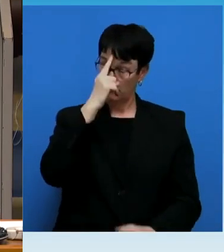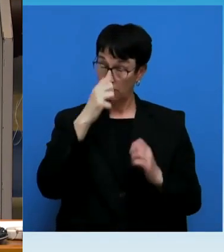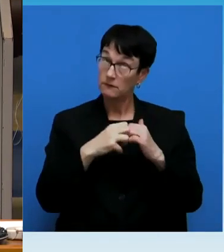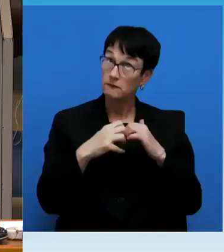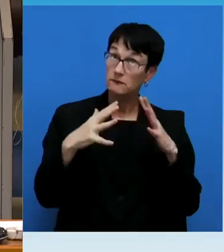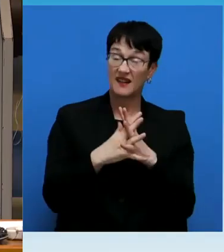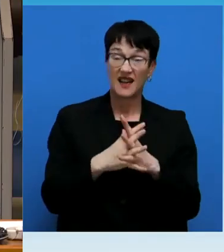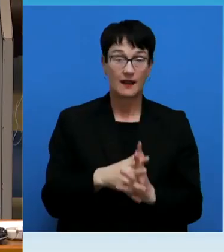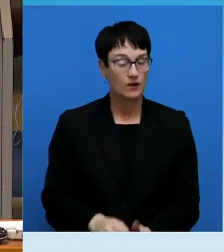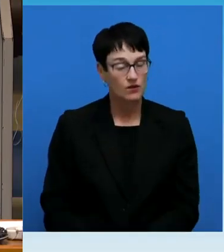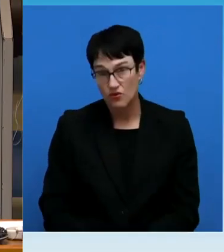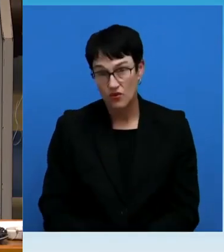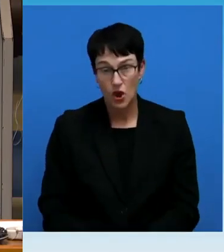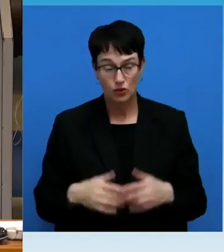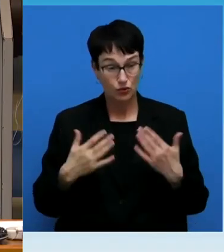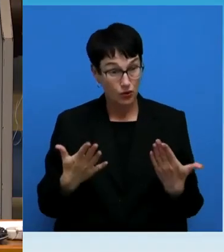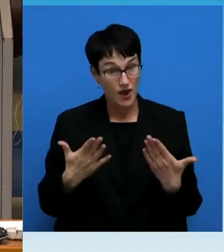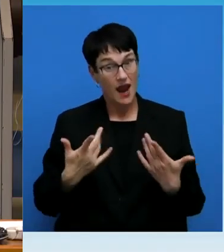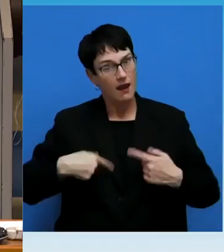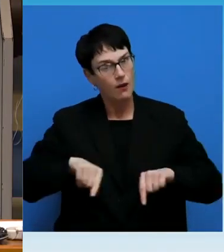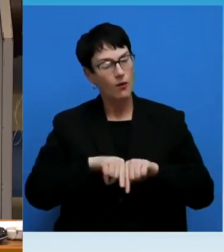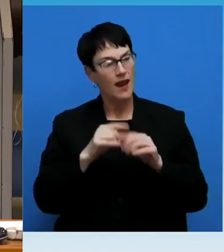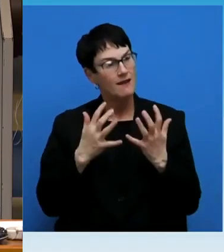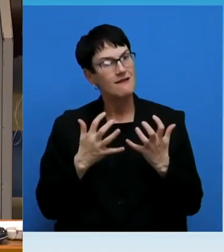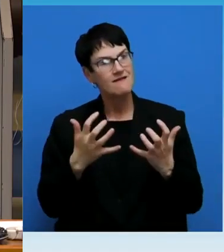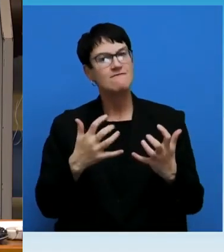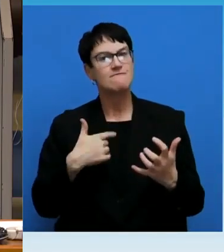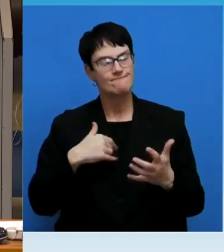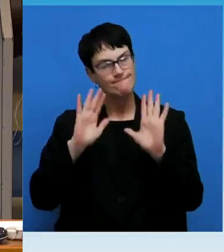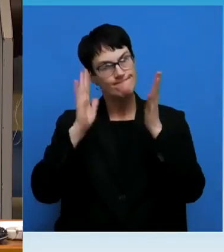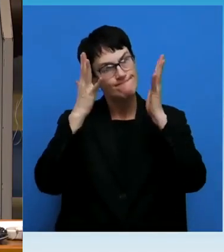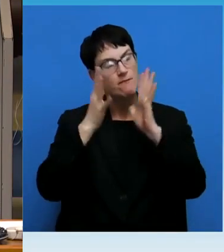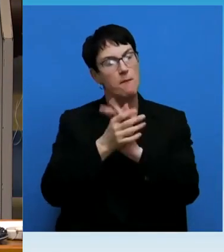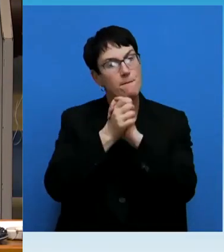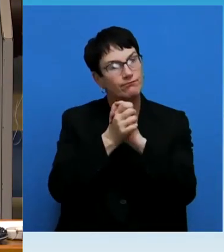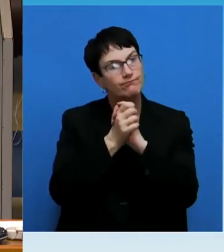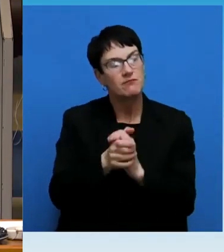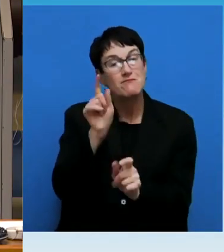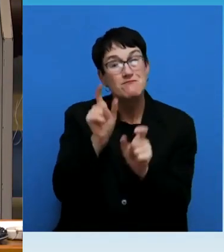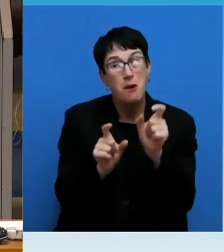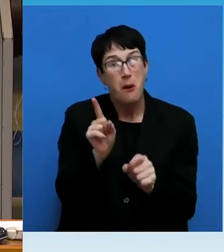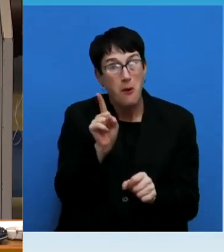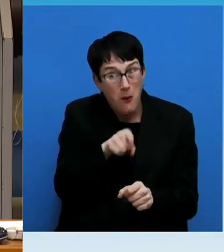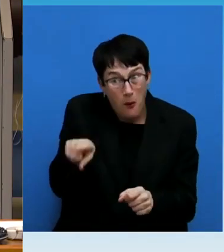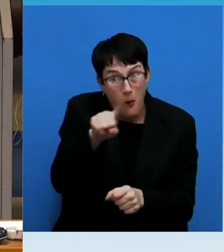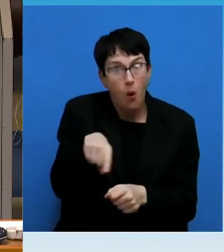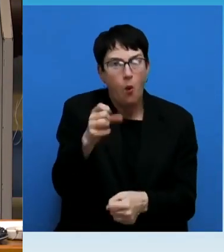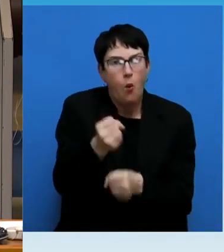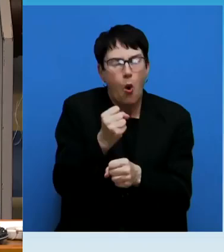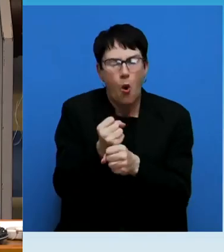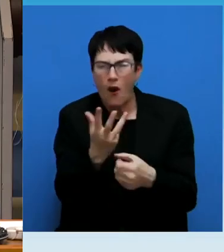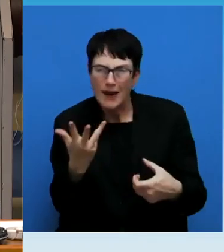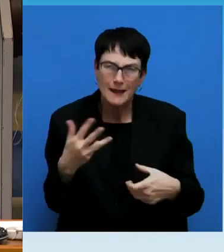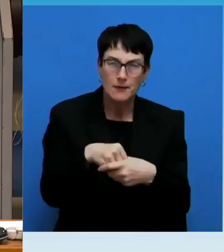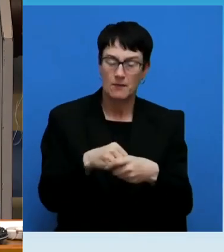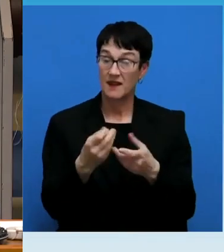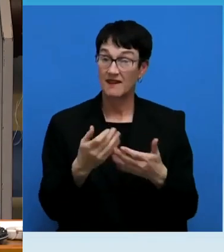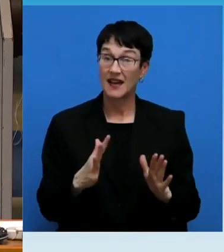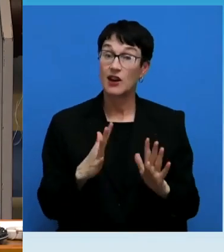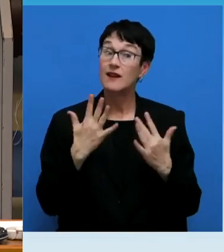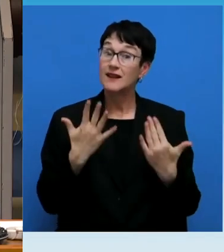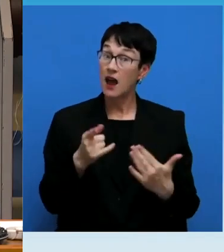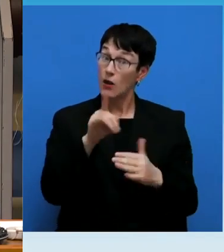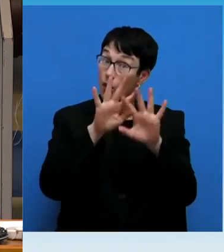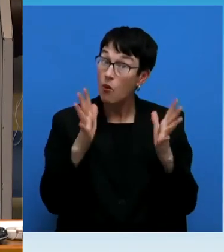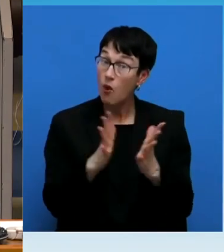this work possible, to the organizations of persons with disabilities in this room, and to those of you that are watching us around the world.